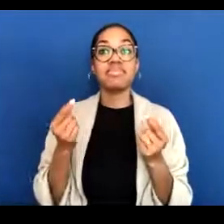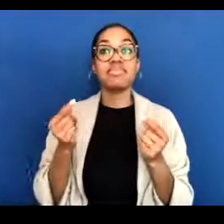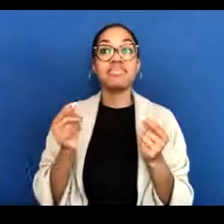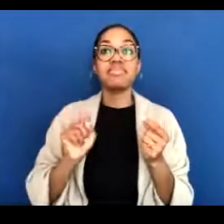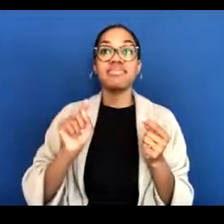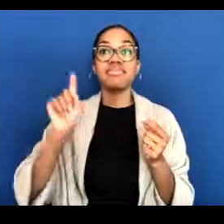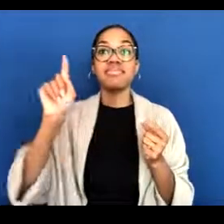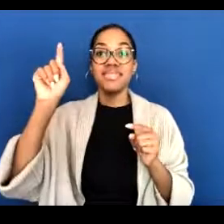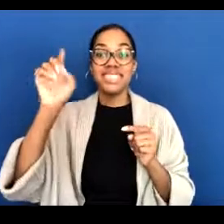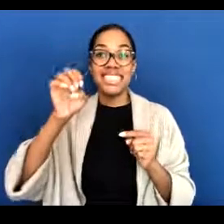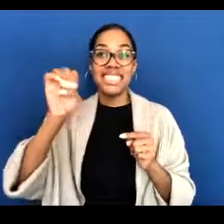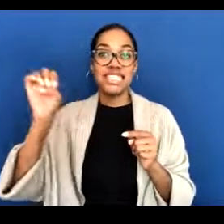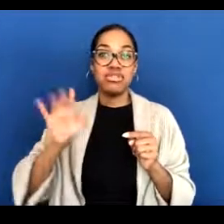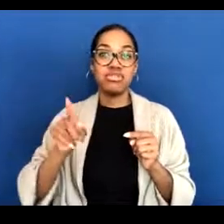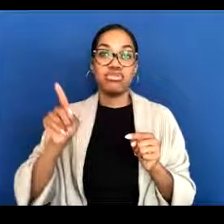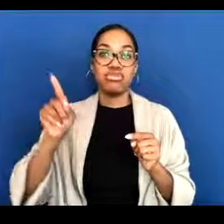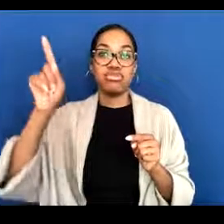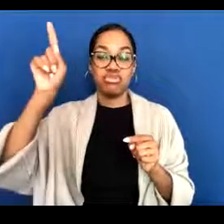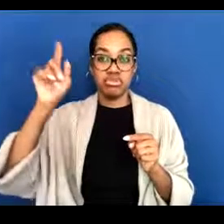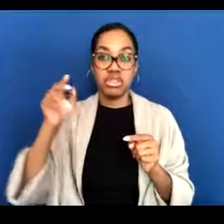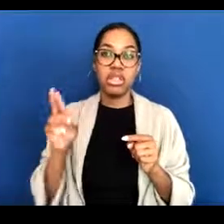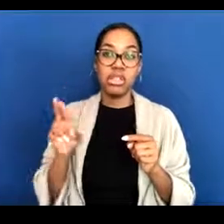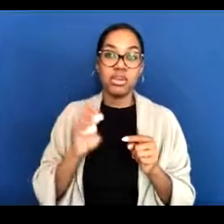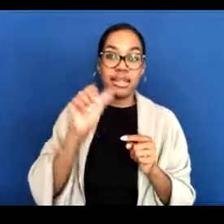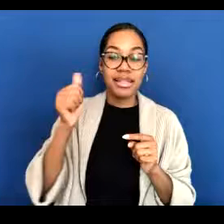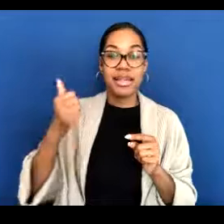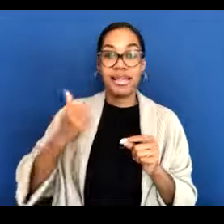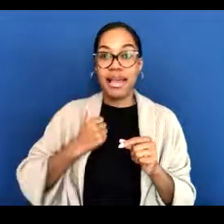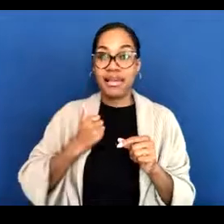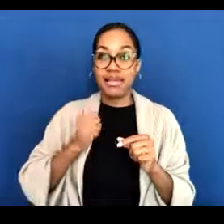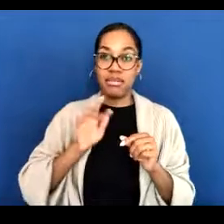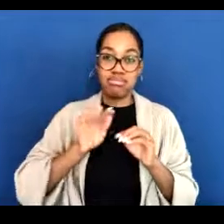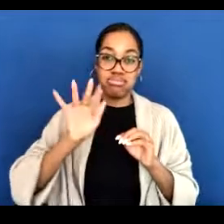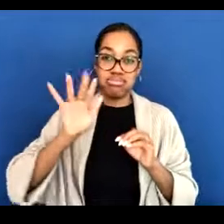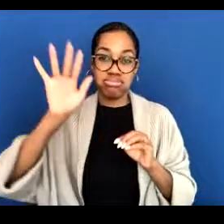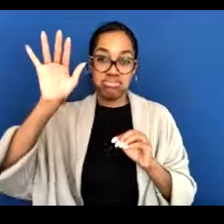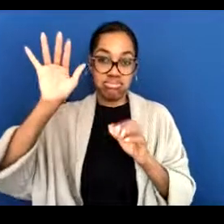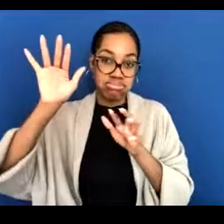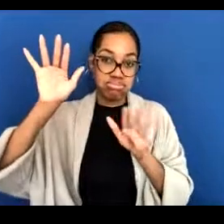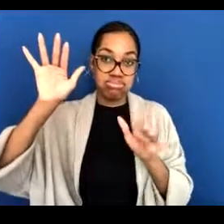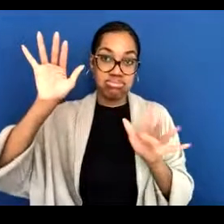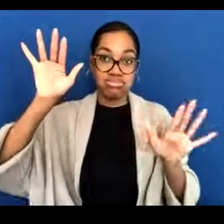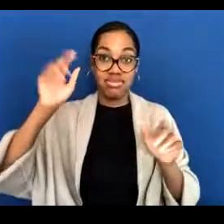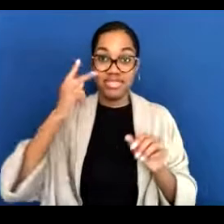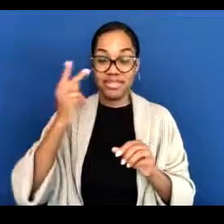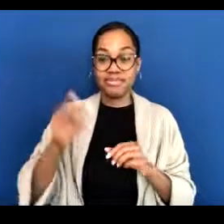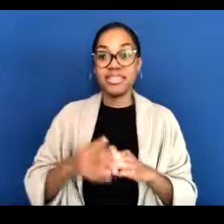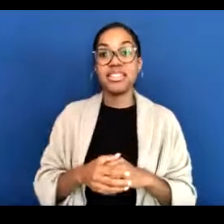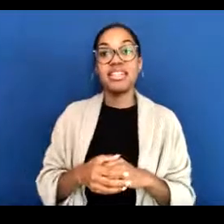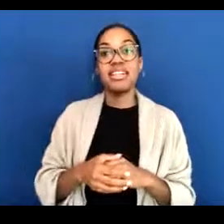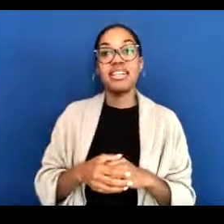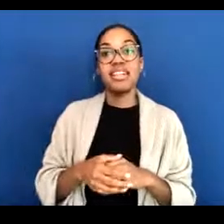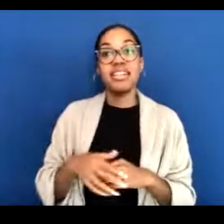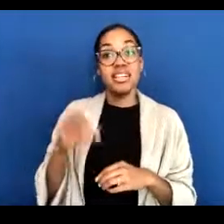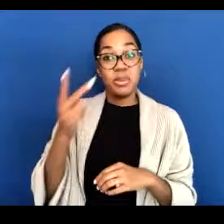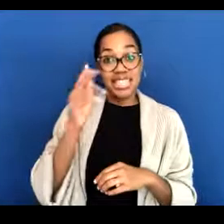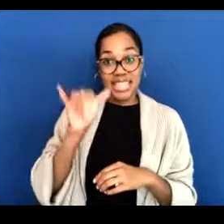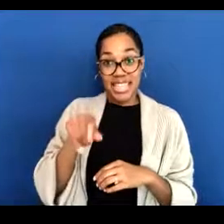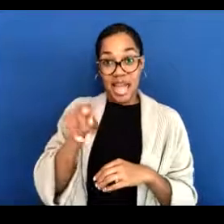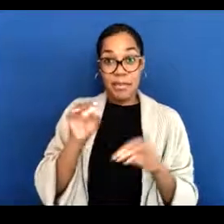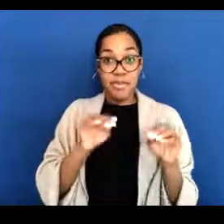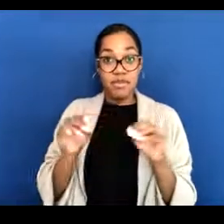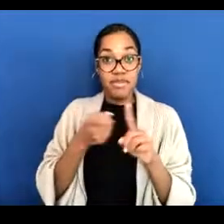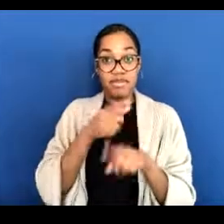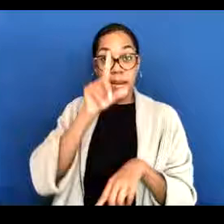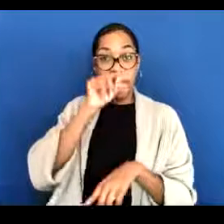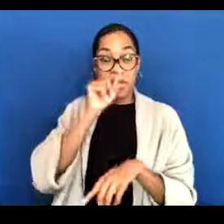of eastern North America, including the United States and Canada. This is what we would typically see for several weeks during